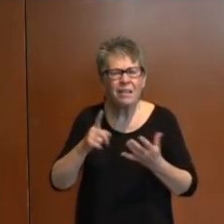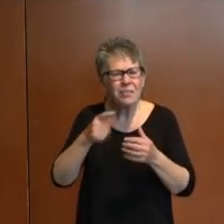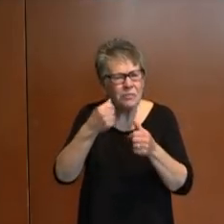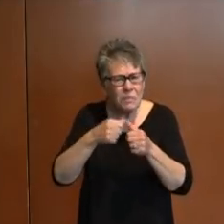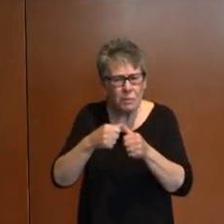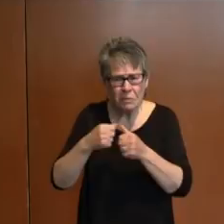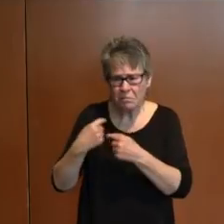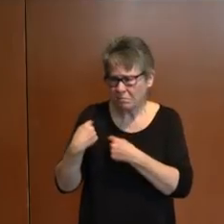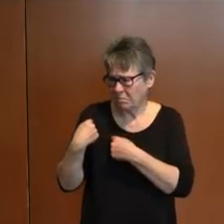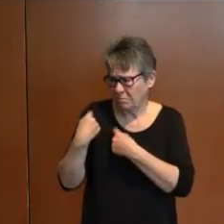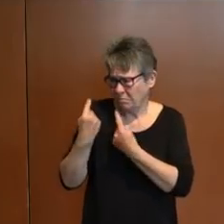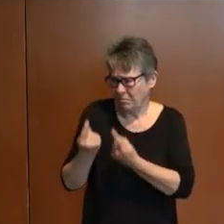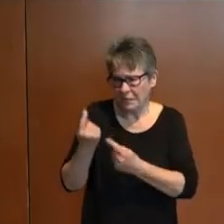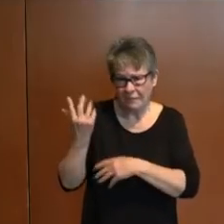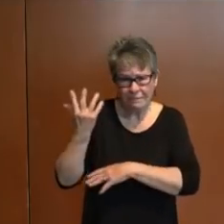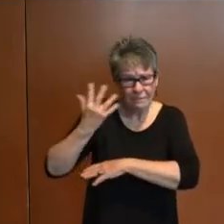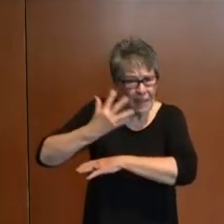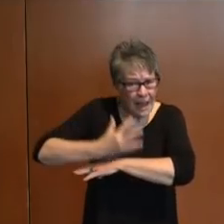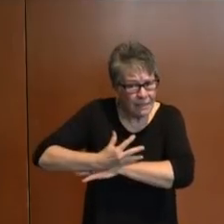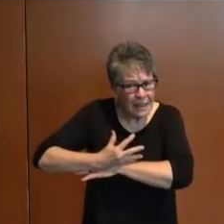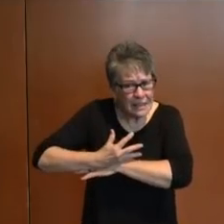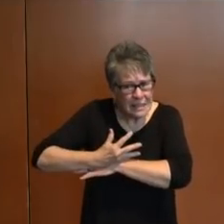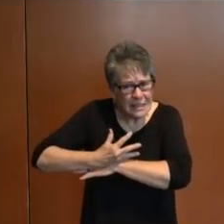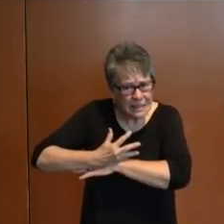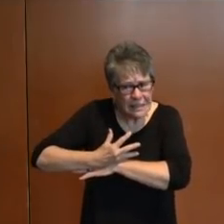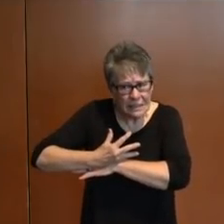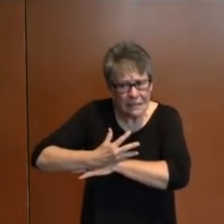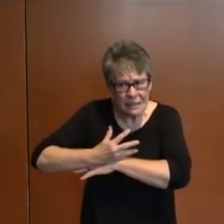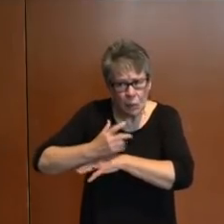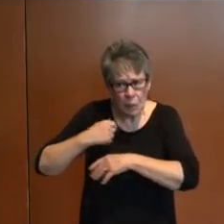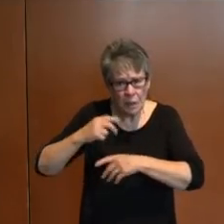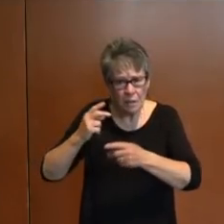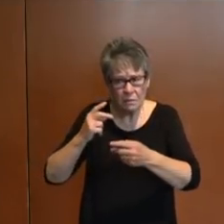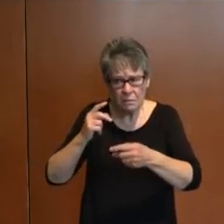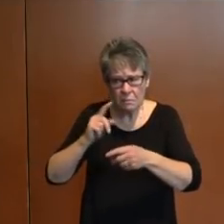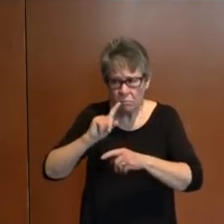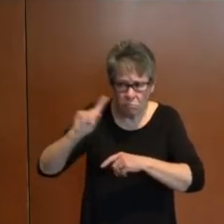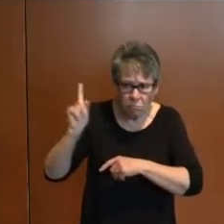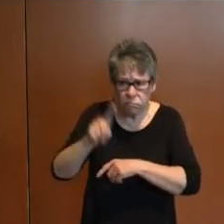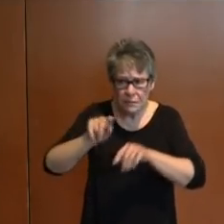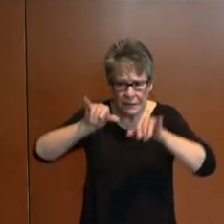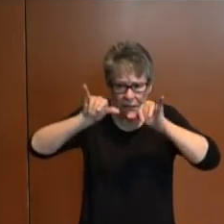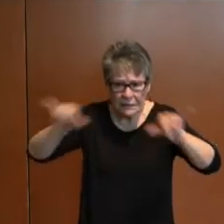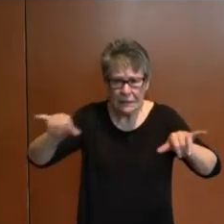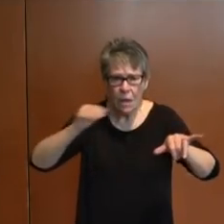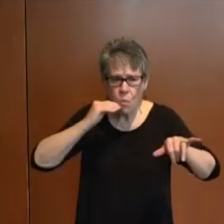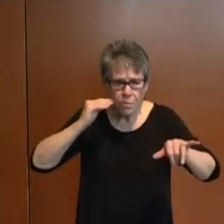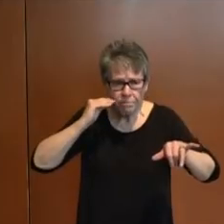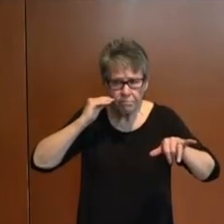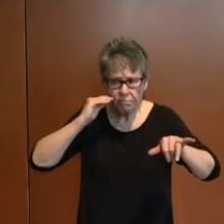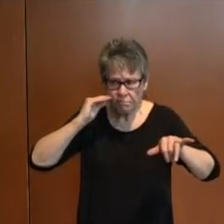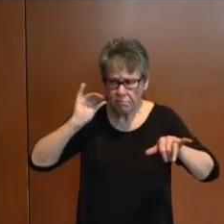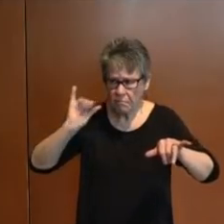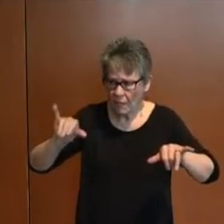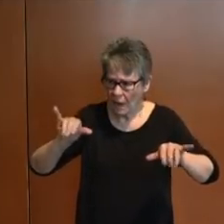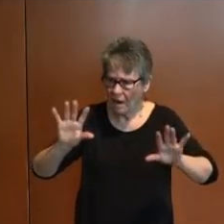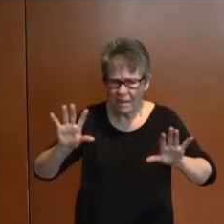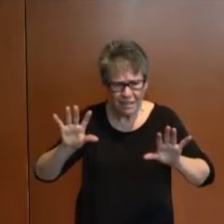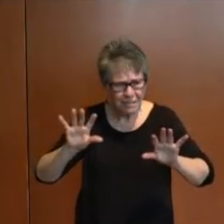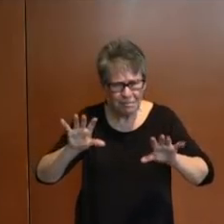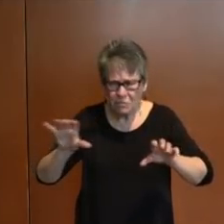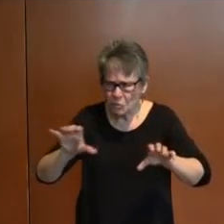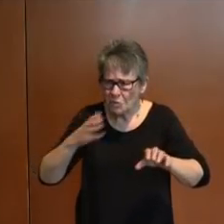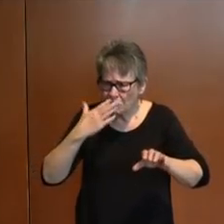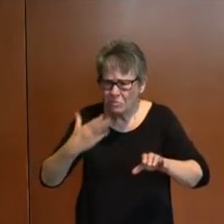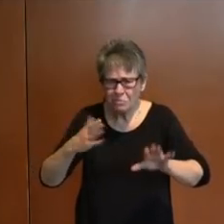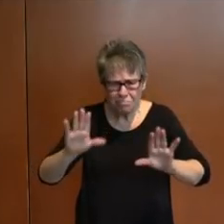we're off New Jersey to a really good start. Let's continue. Let's stay at it. Accept that it's a marathon. We're not going